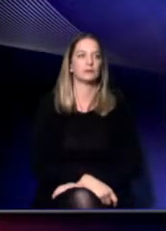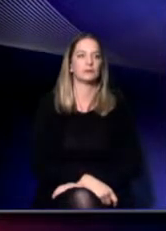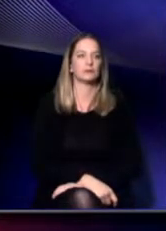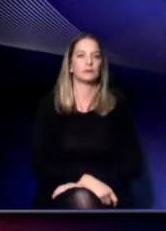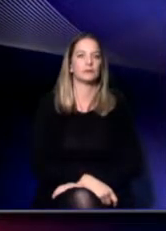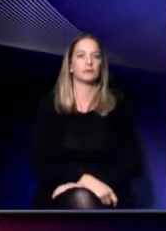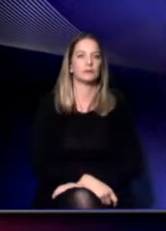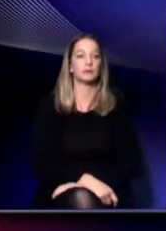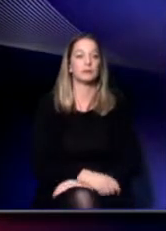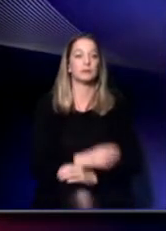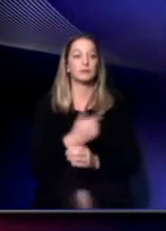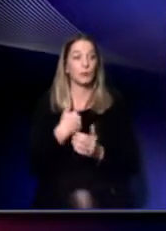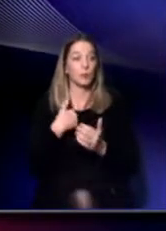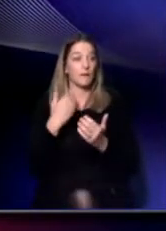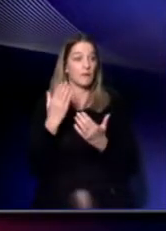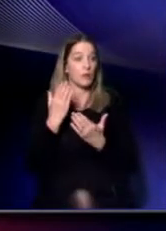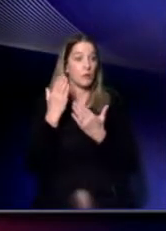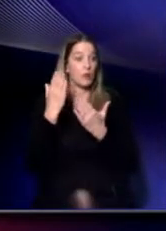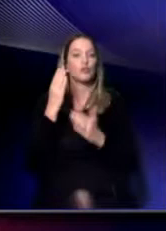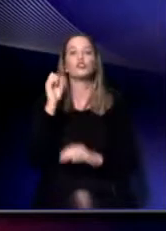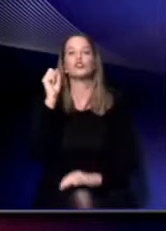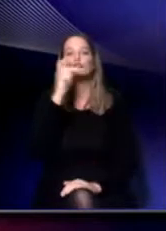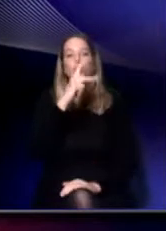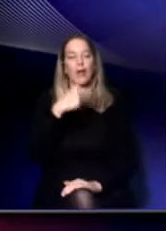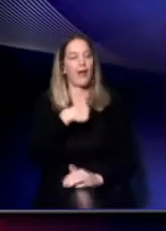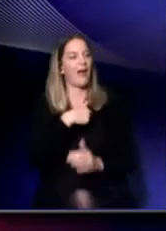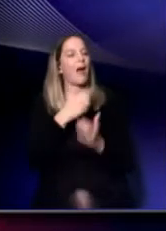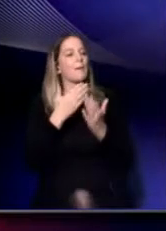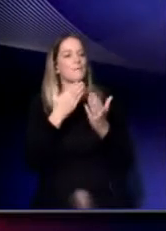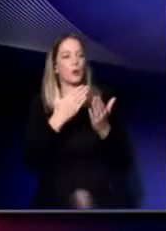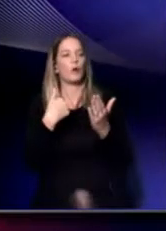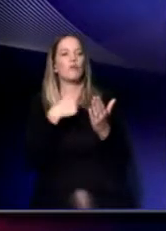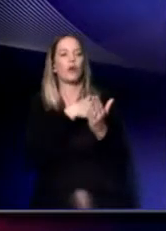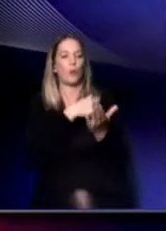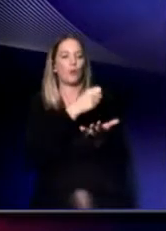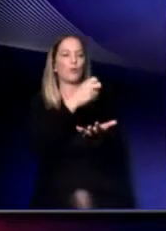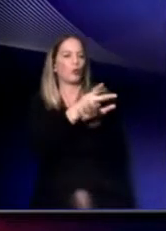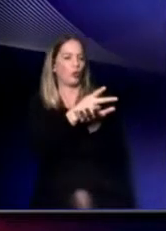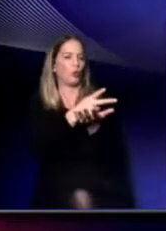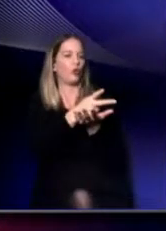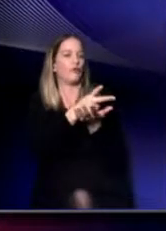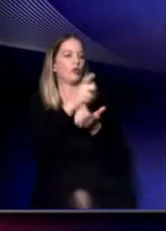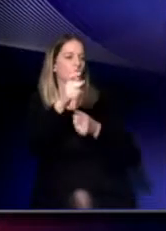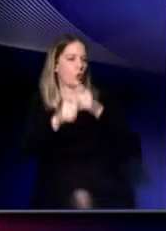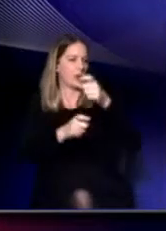Do we have a motion? I so move that we approve the donations.